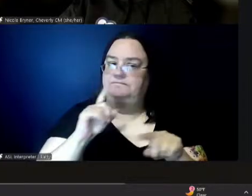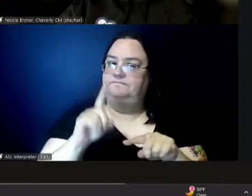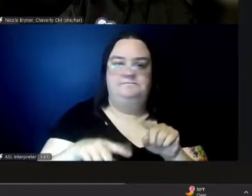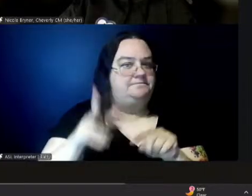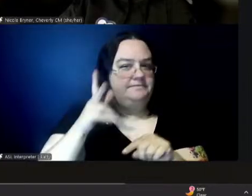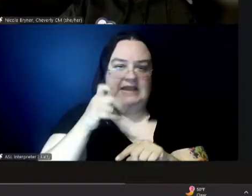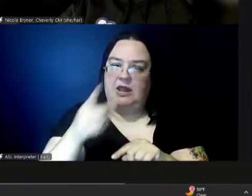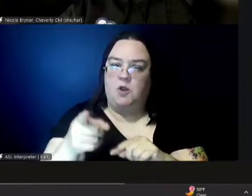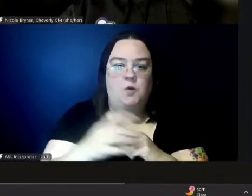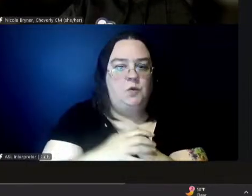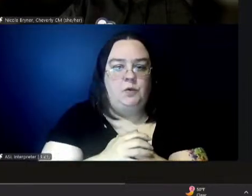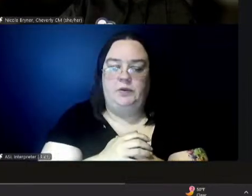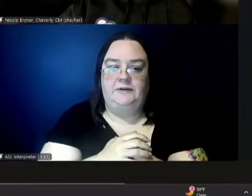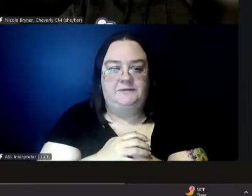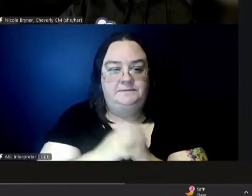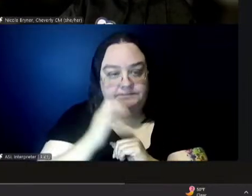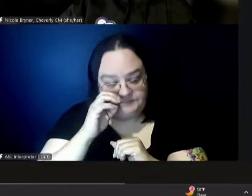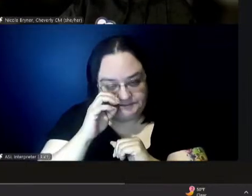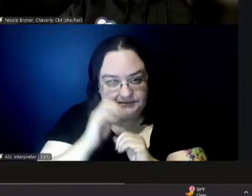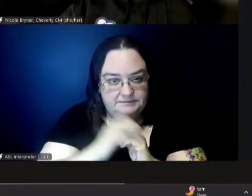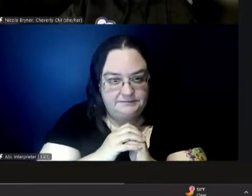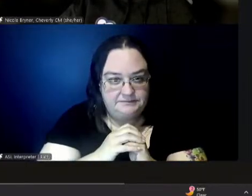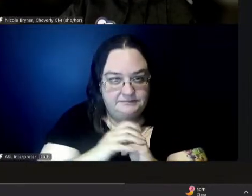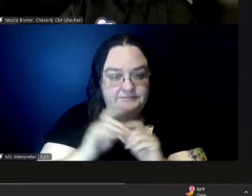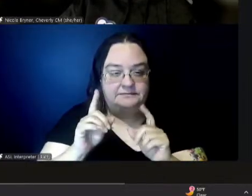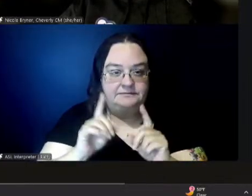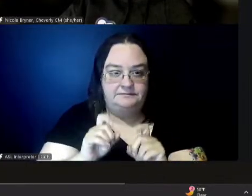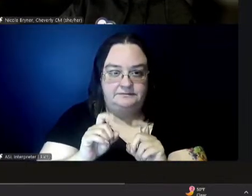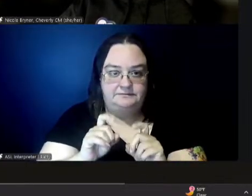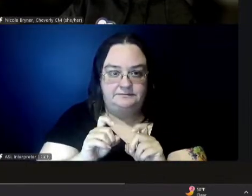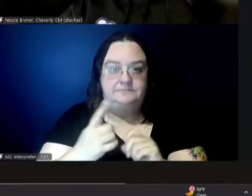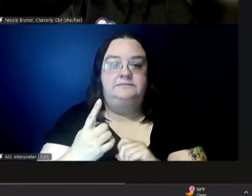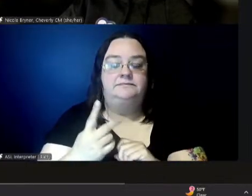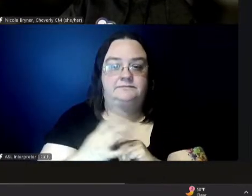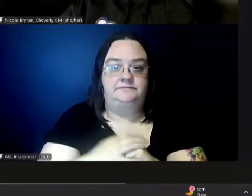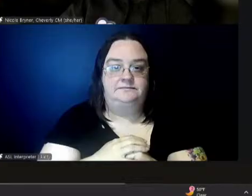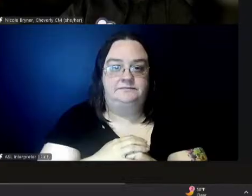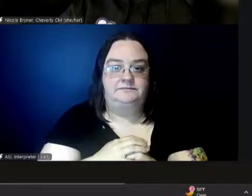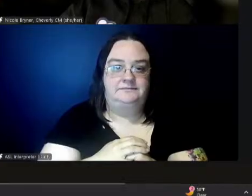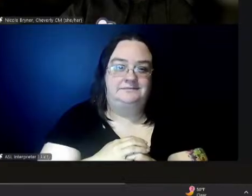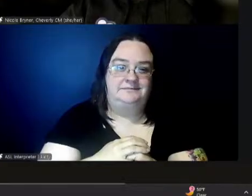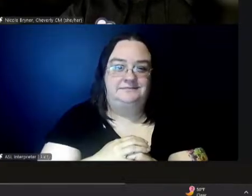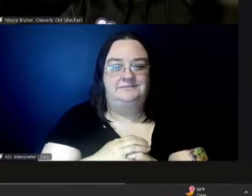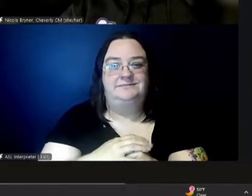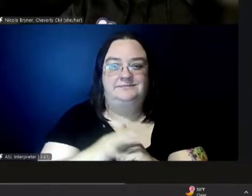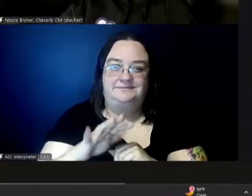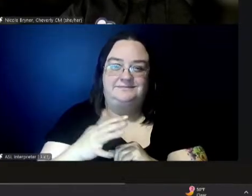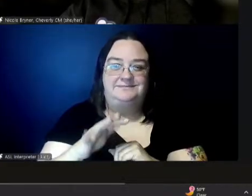Testing, 1, 2.